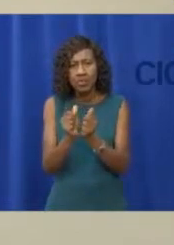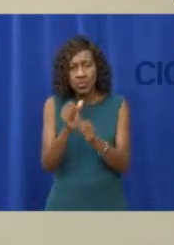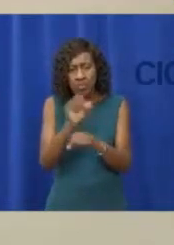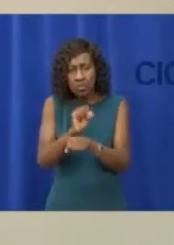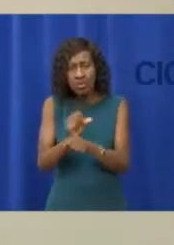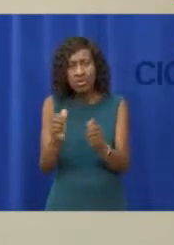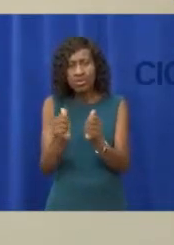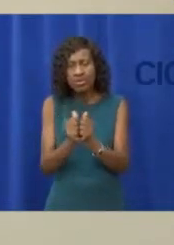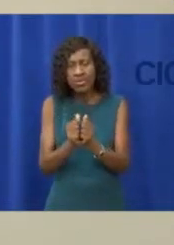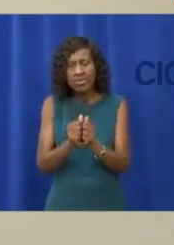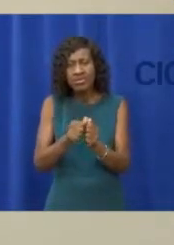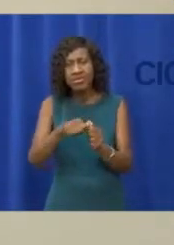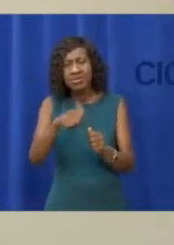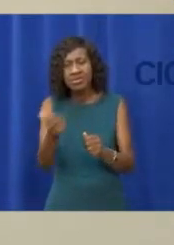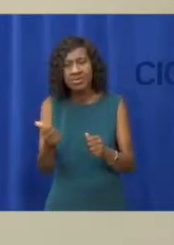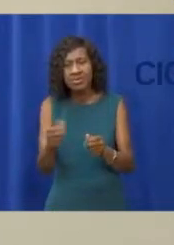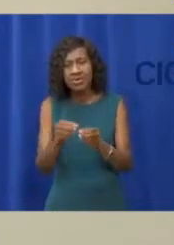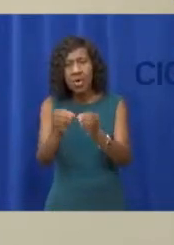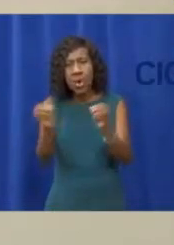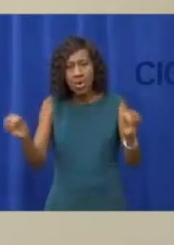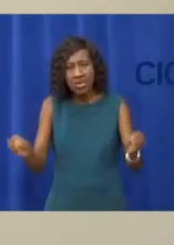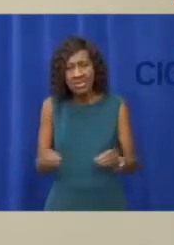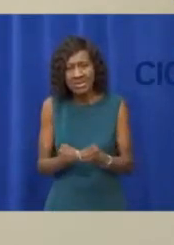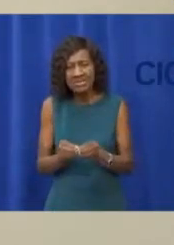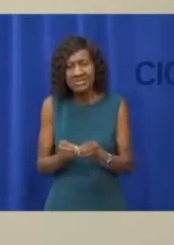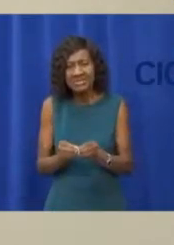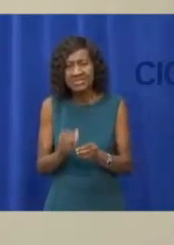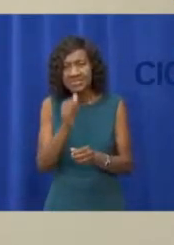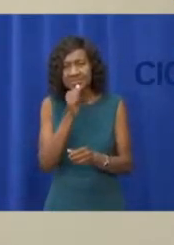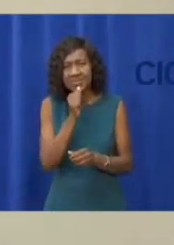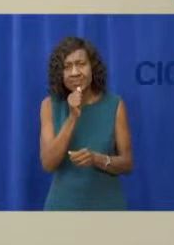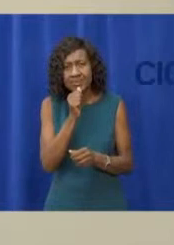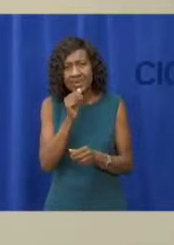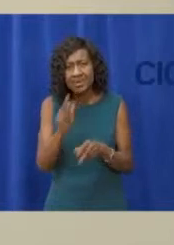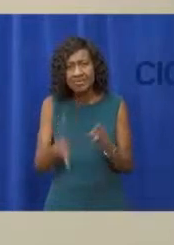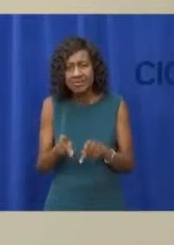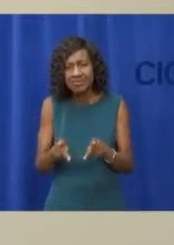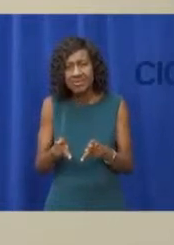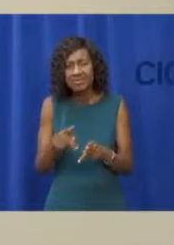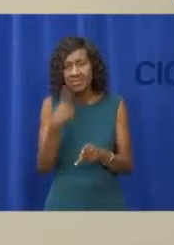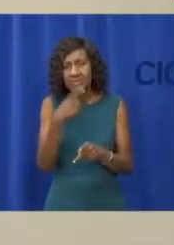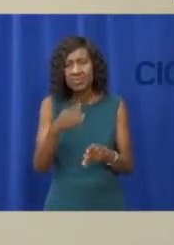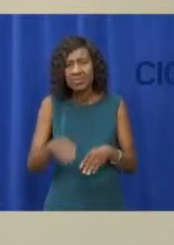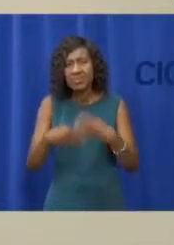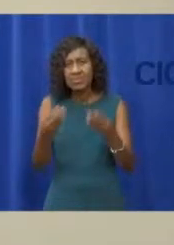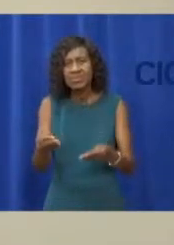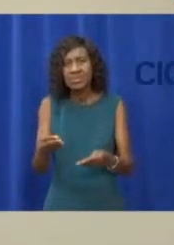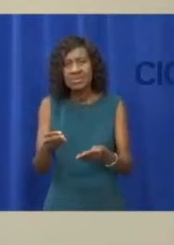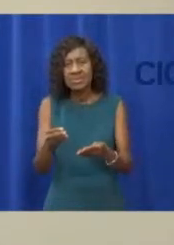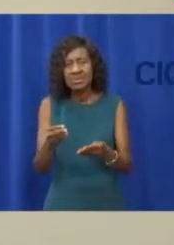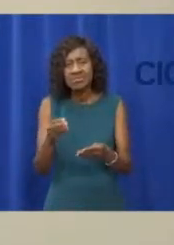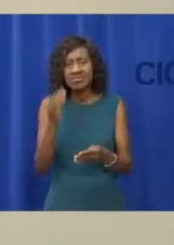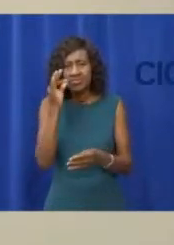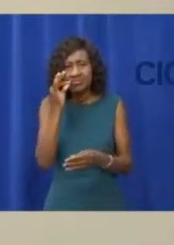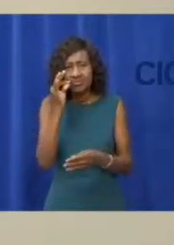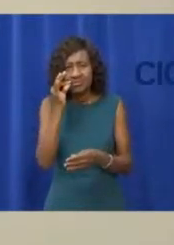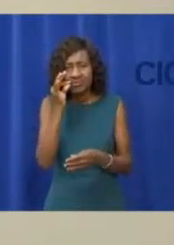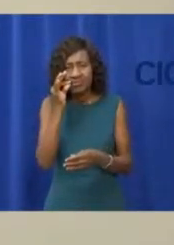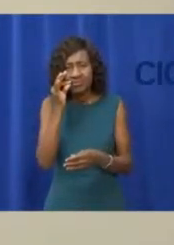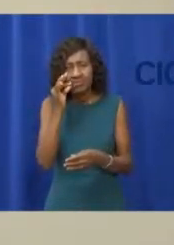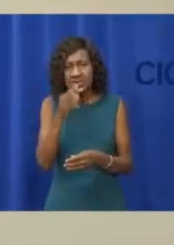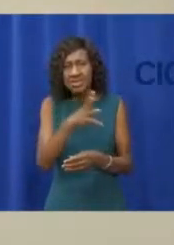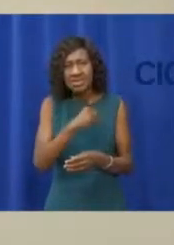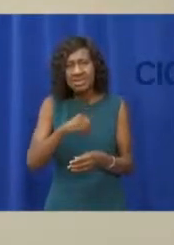organizations, businesses, private individuals, and community partners who are donating meals and food and hygiene